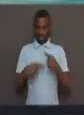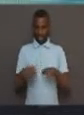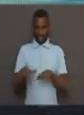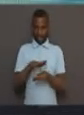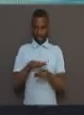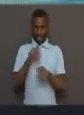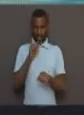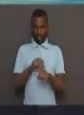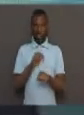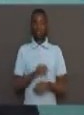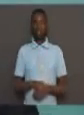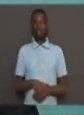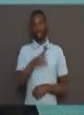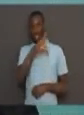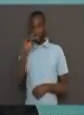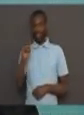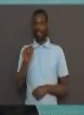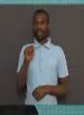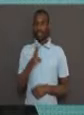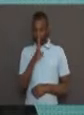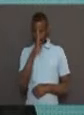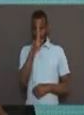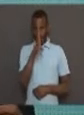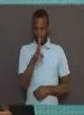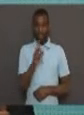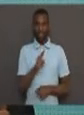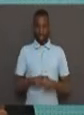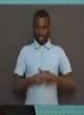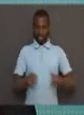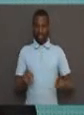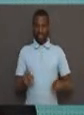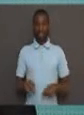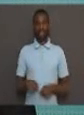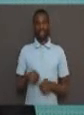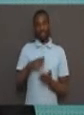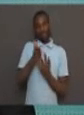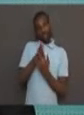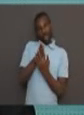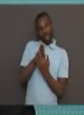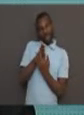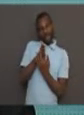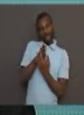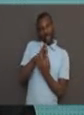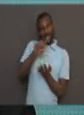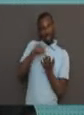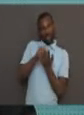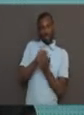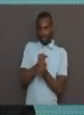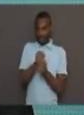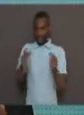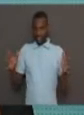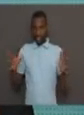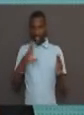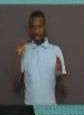reactions, and you will discover the difference between nuclear